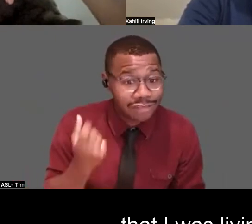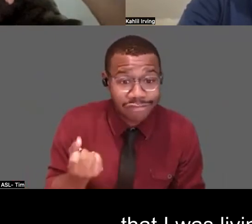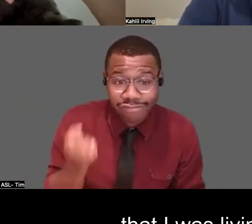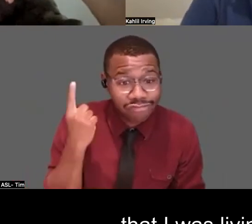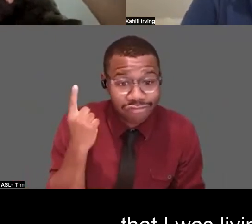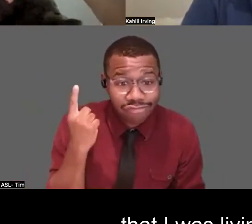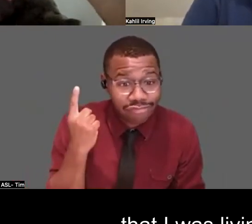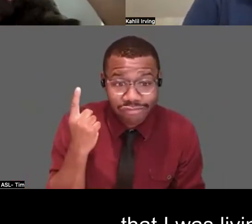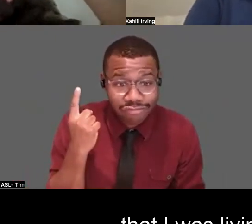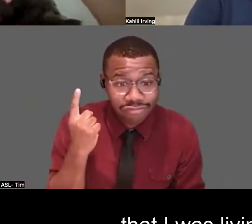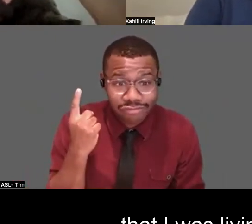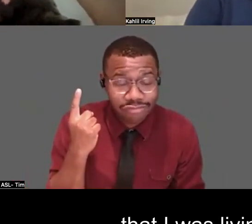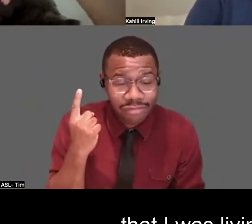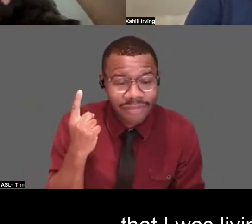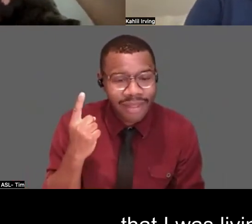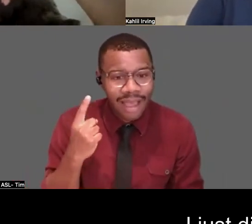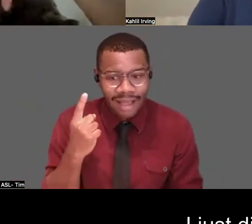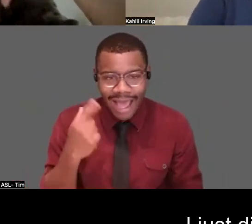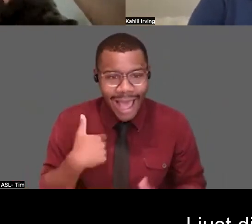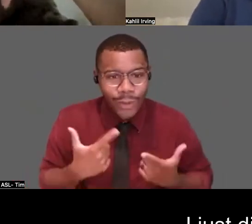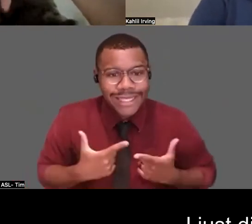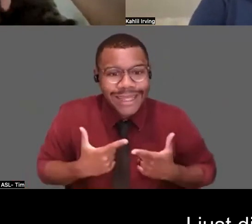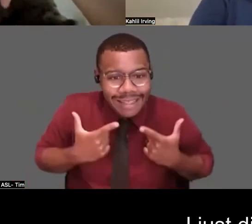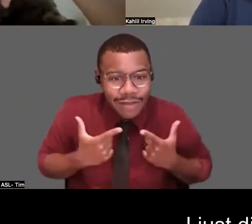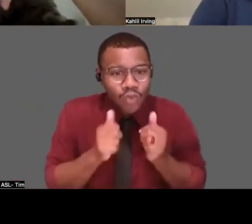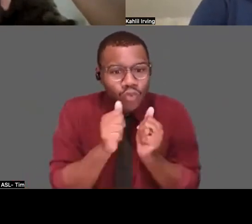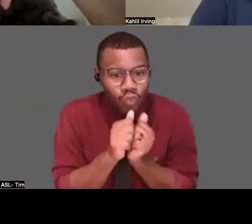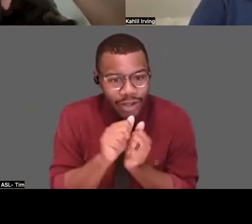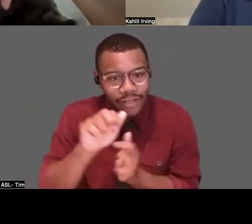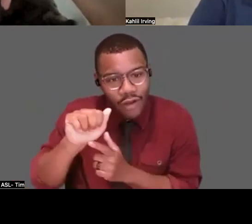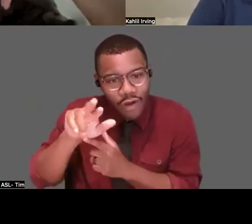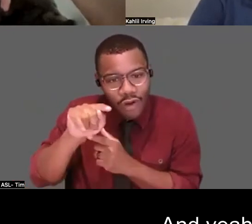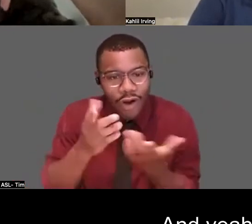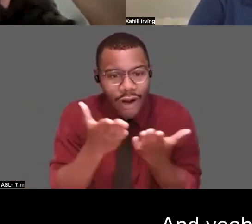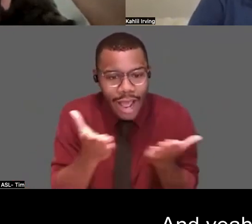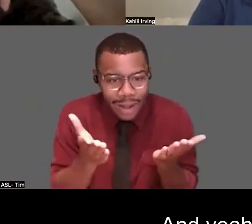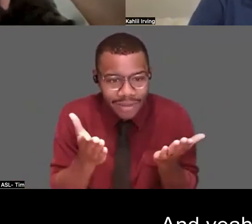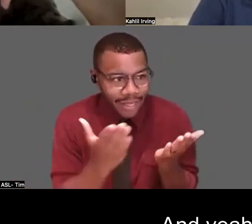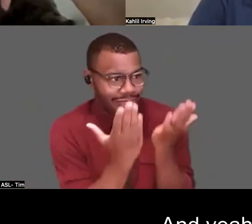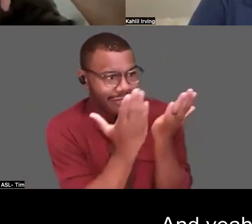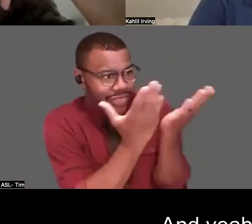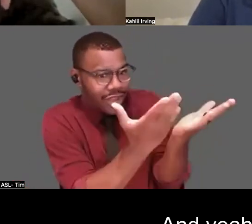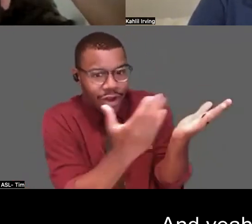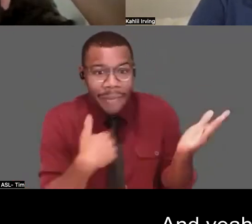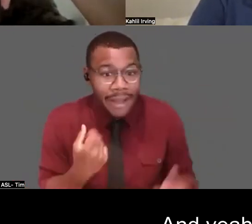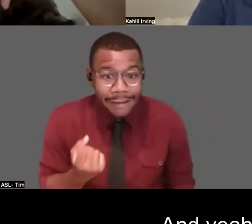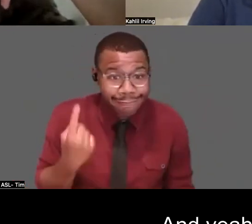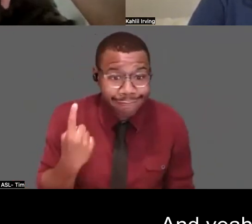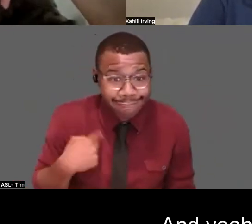living with art objects. I just did not get it. And